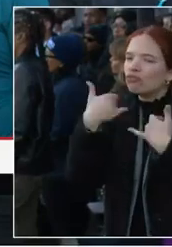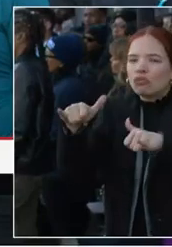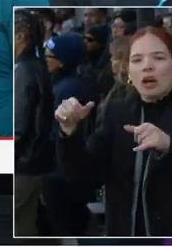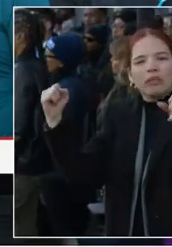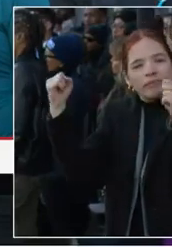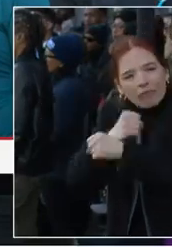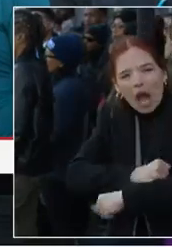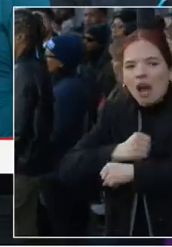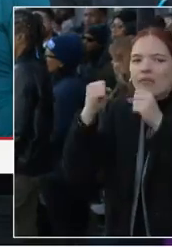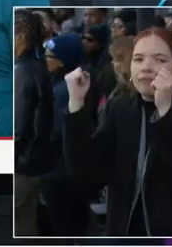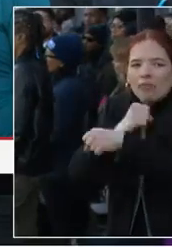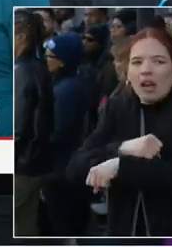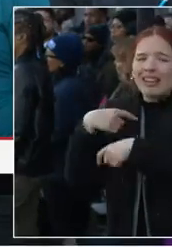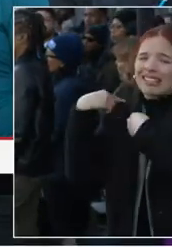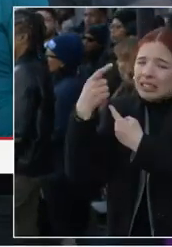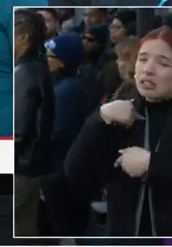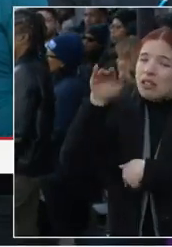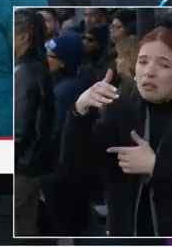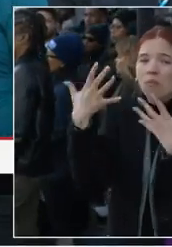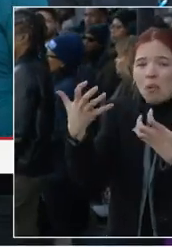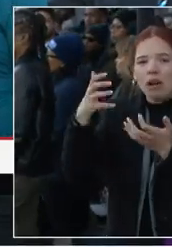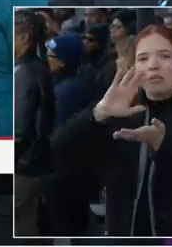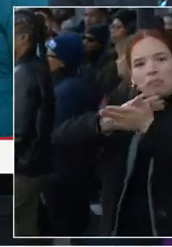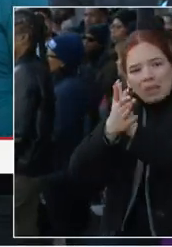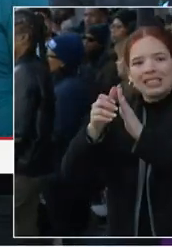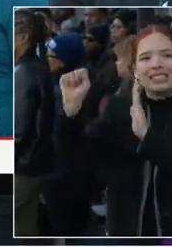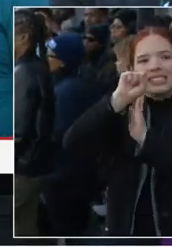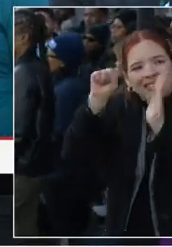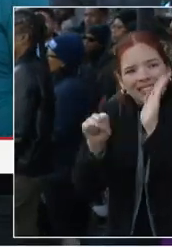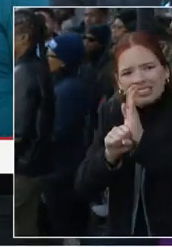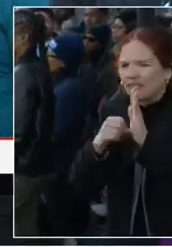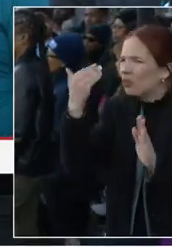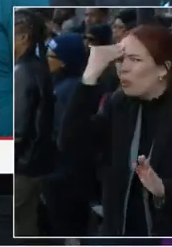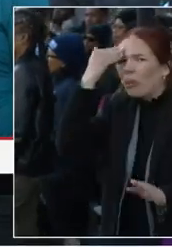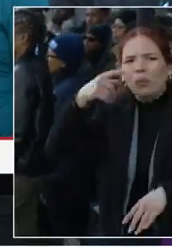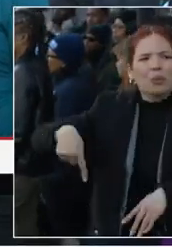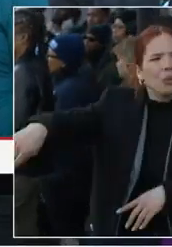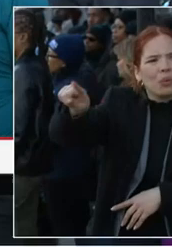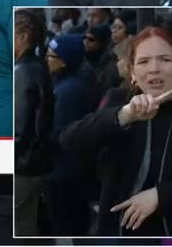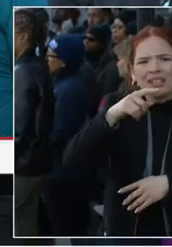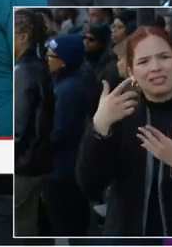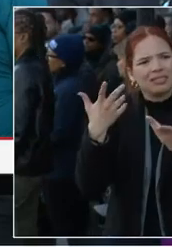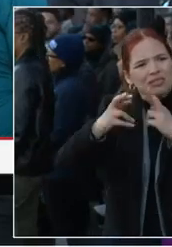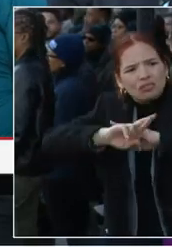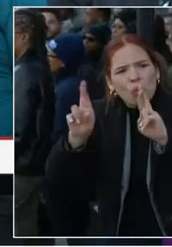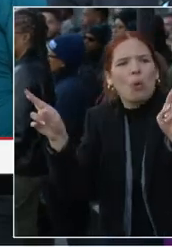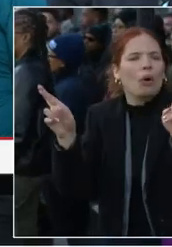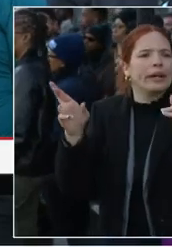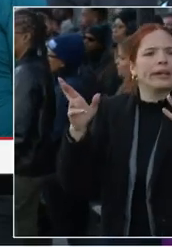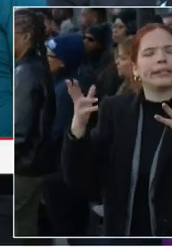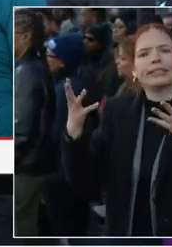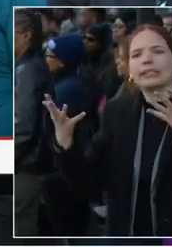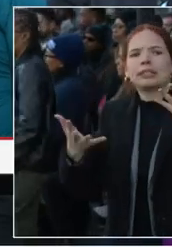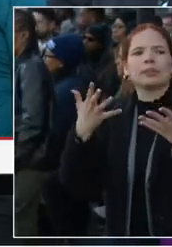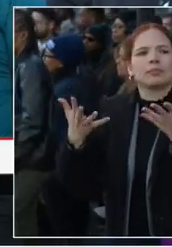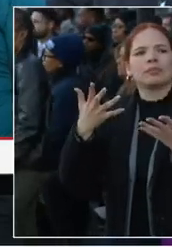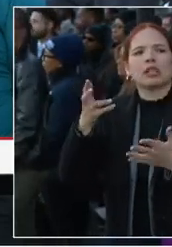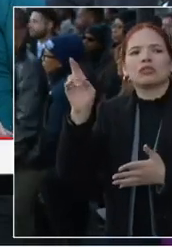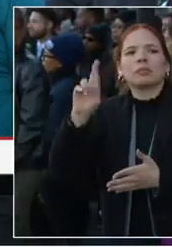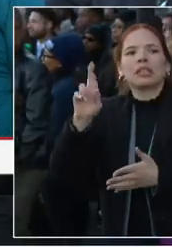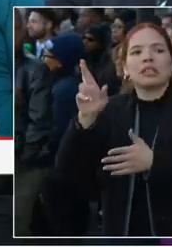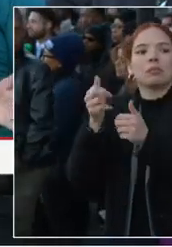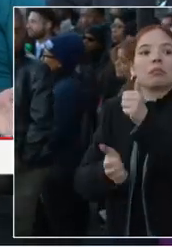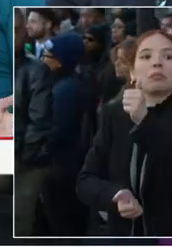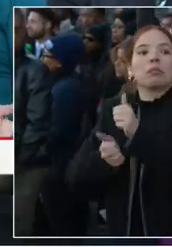for statehood. And so I think everybody was braced for what a Republican majority could mean